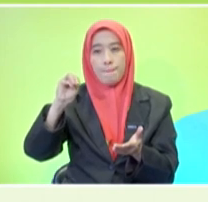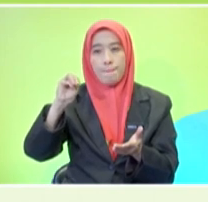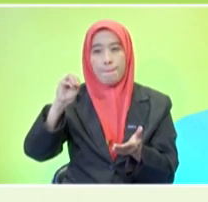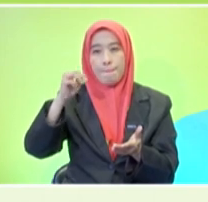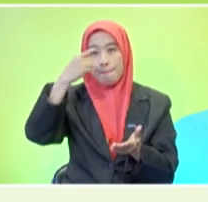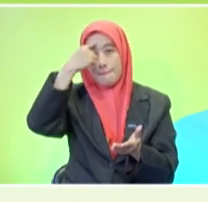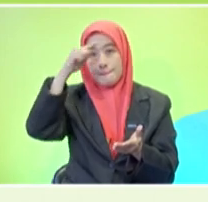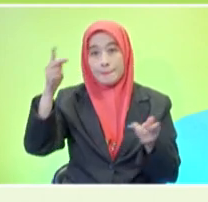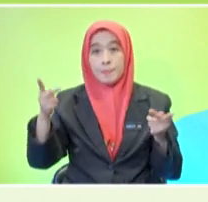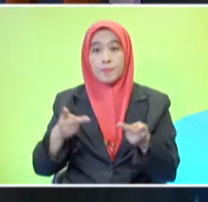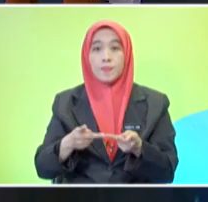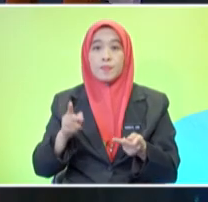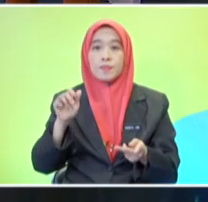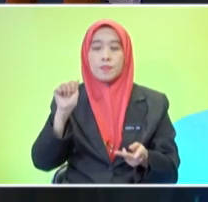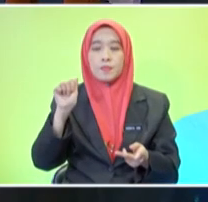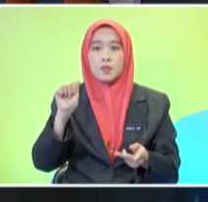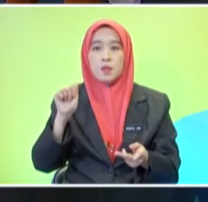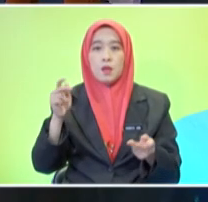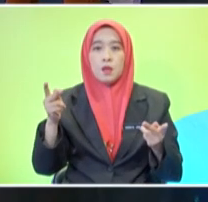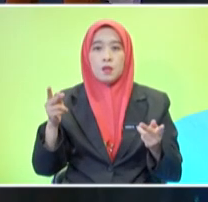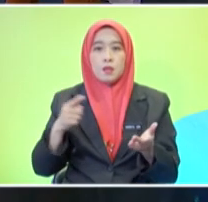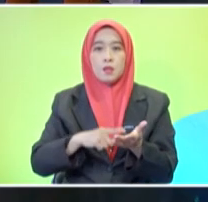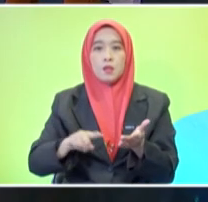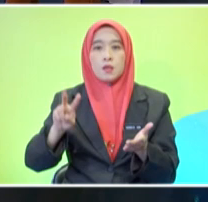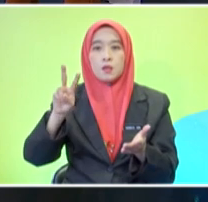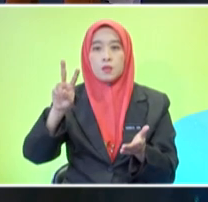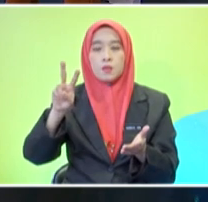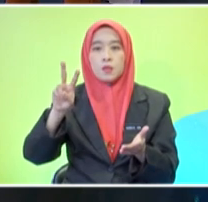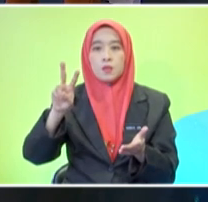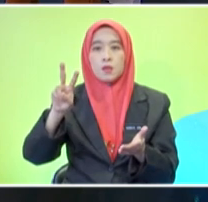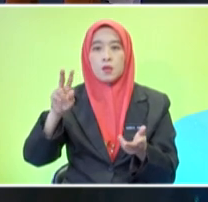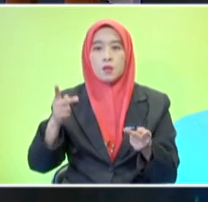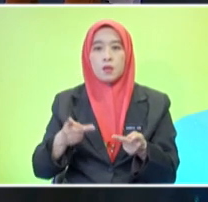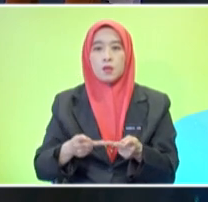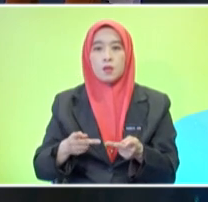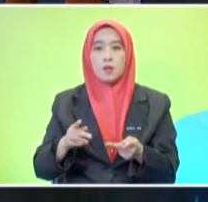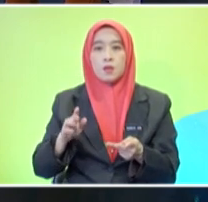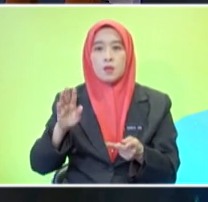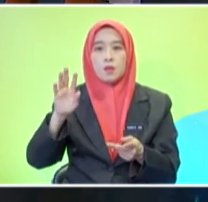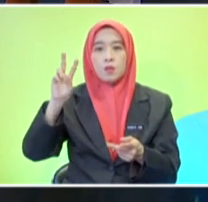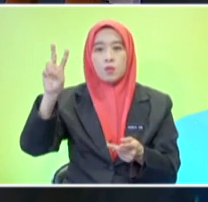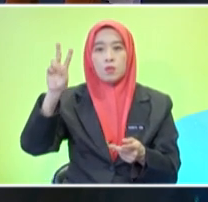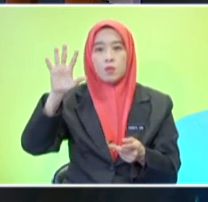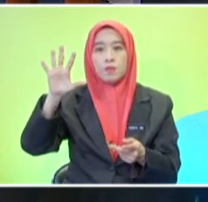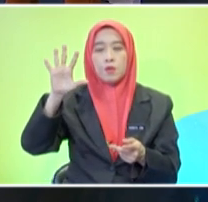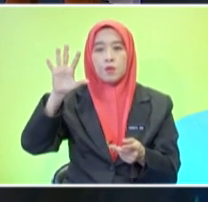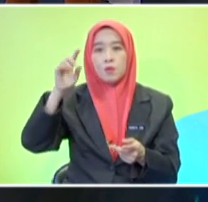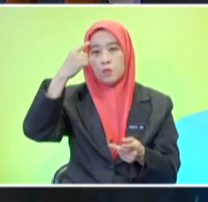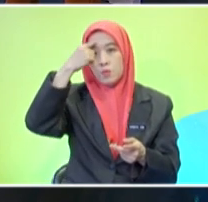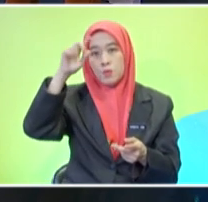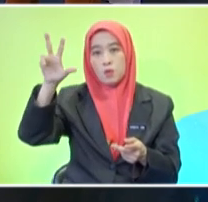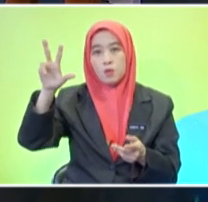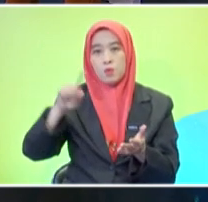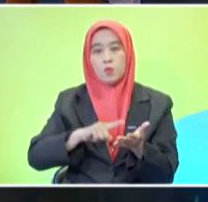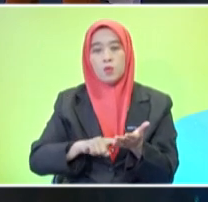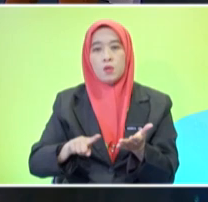That's for pot A. 5 cm. Mm-hmm. And then for the second week, it is 15 cm tall. Okay. And the third week, it is 25 cm tall. Mm-hmm. So now, I